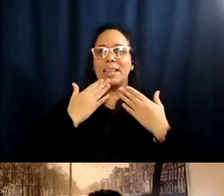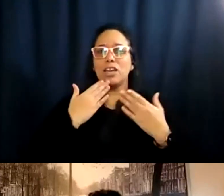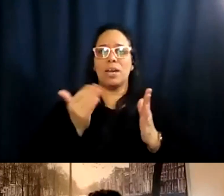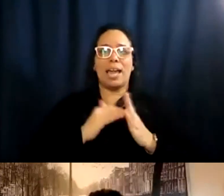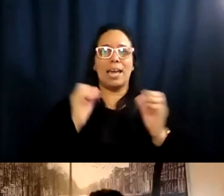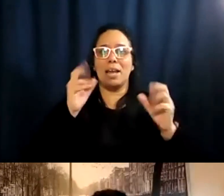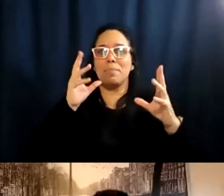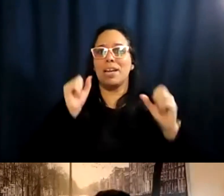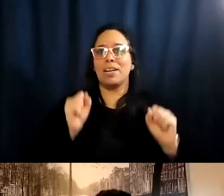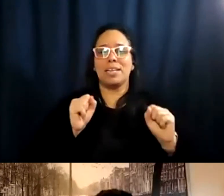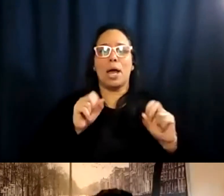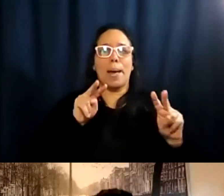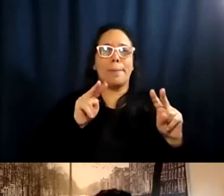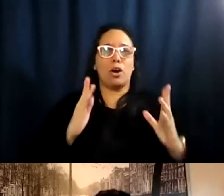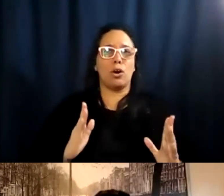Darius and Dr. Malone.